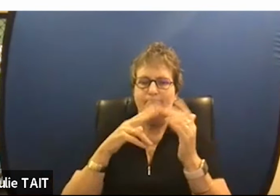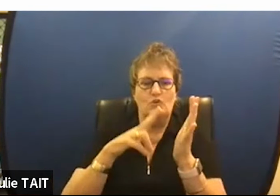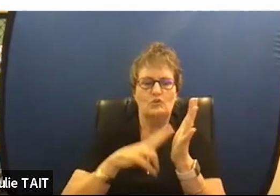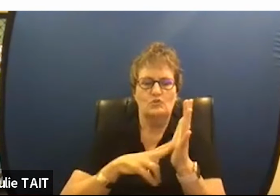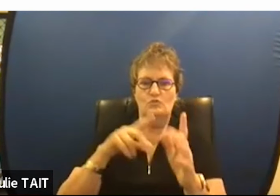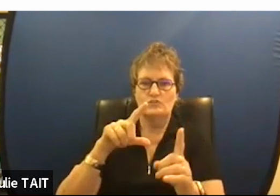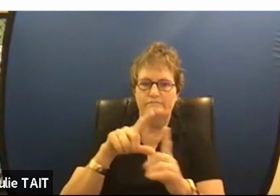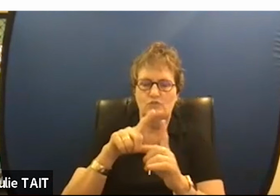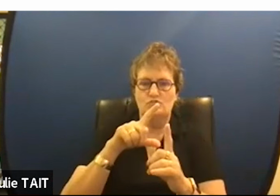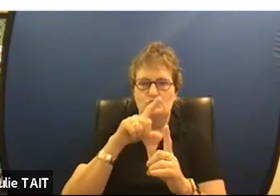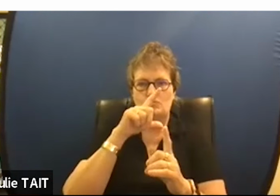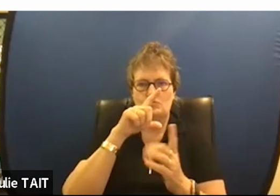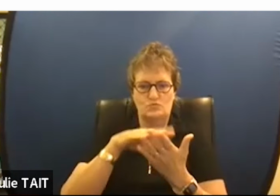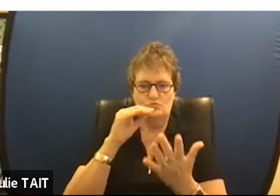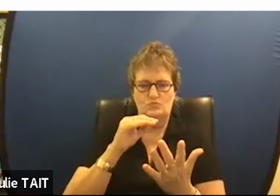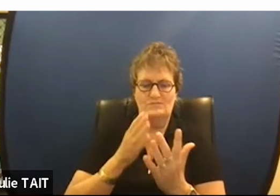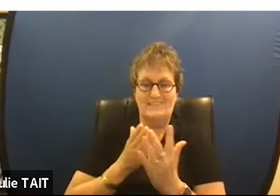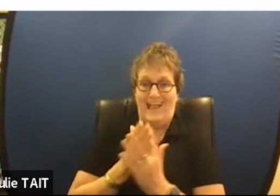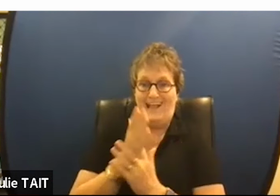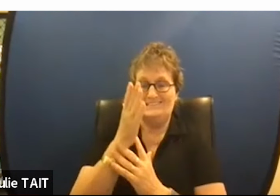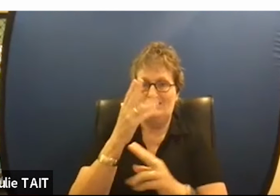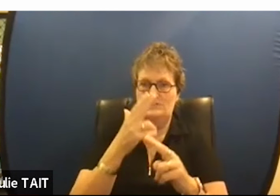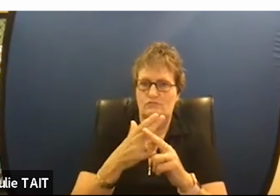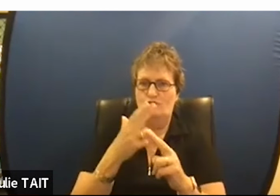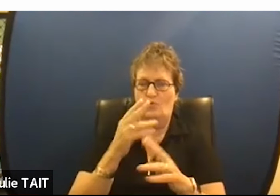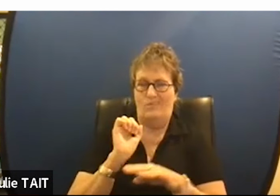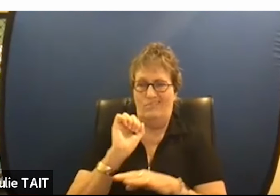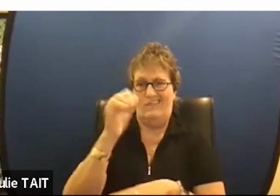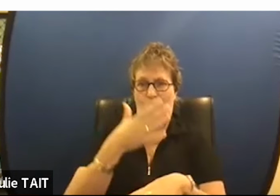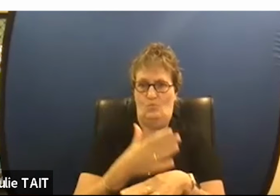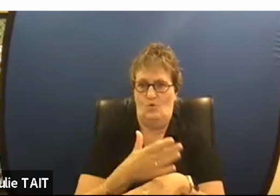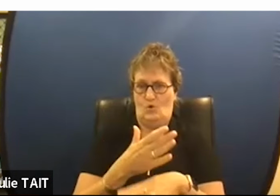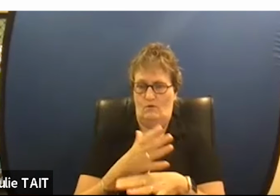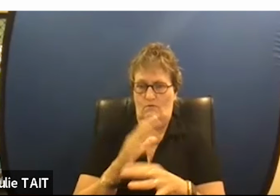their coursework. Next slide, please.